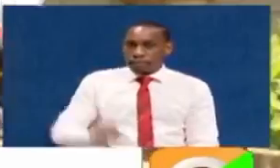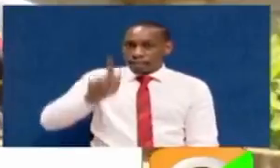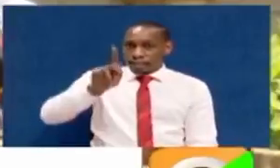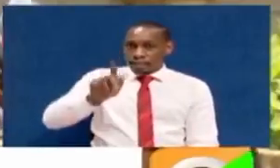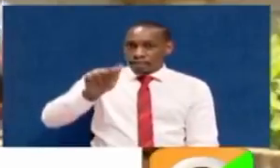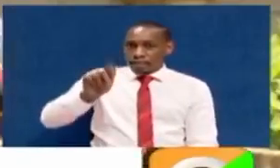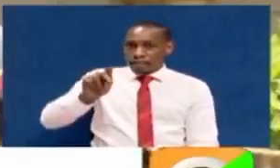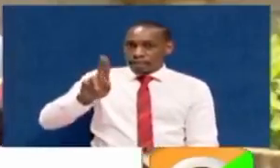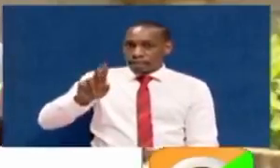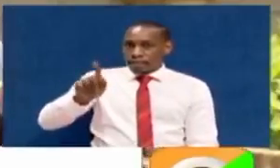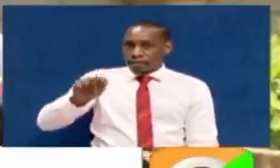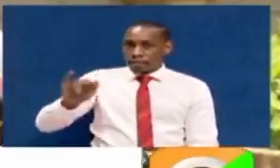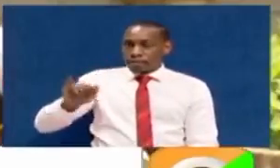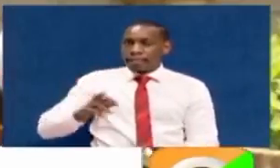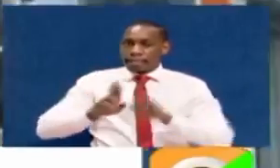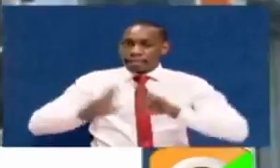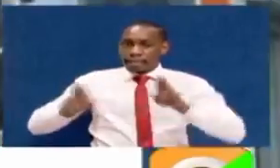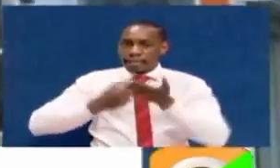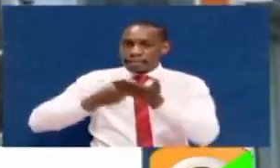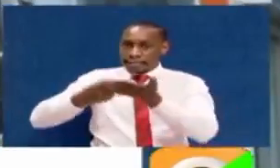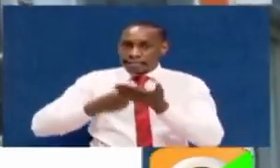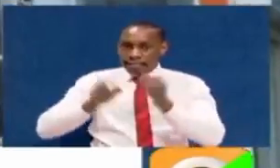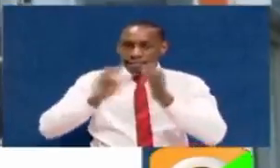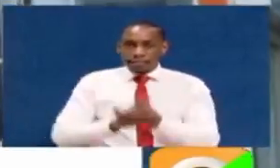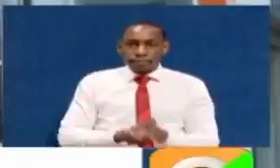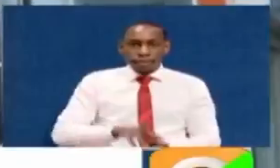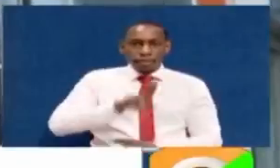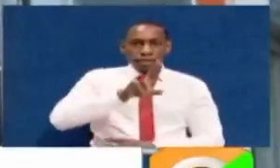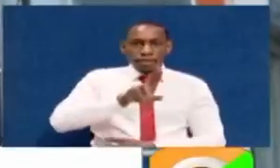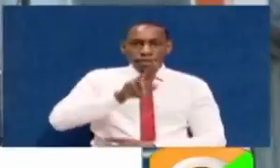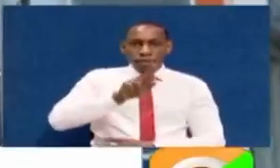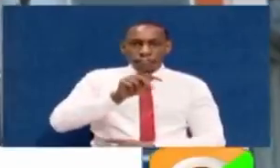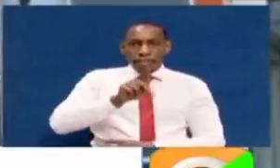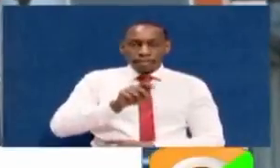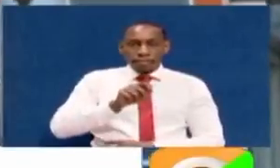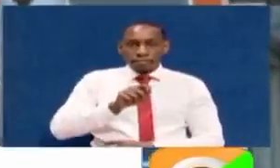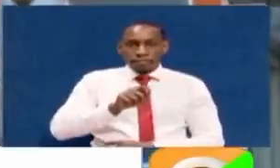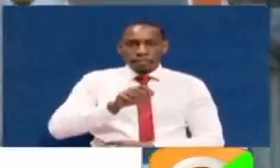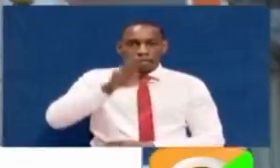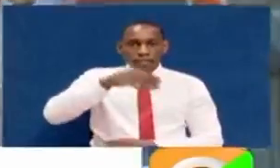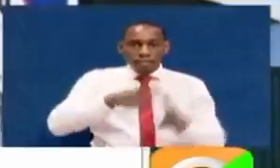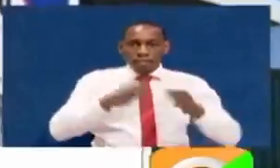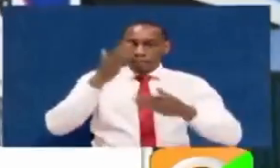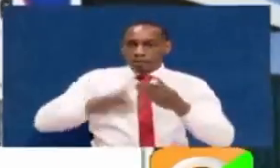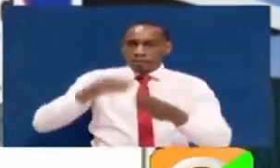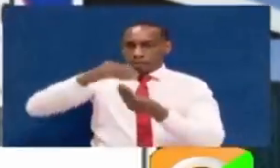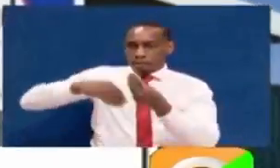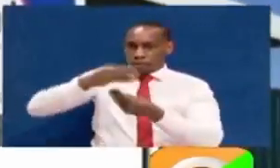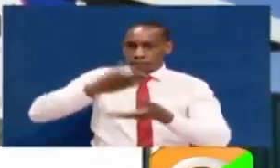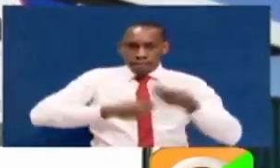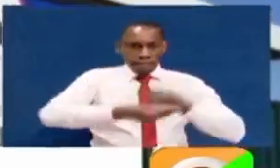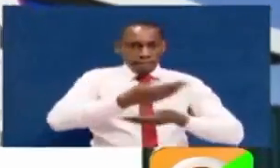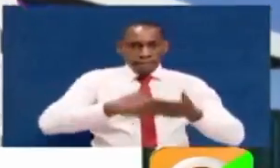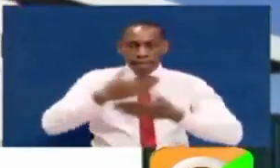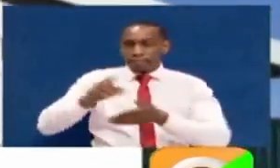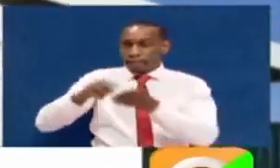Kakuzi would be more than willing to discuss these issues. UK supermarket giant Tesco suspended the supply of avocados from Kakuzi following